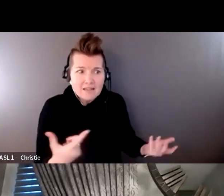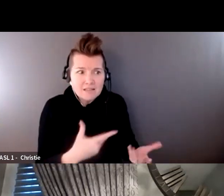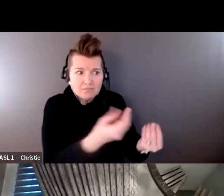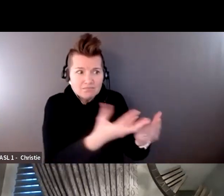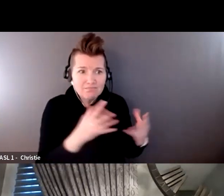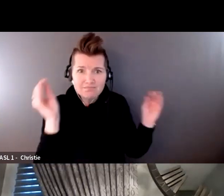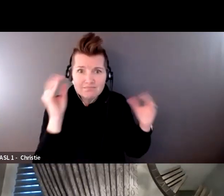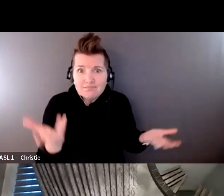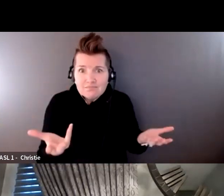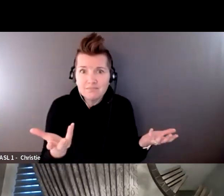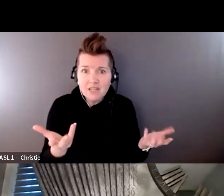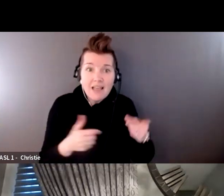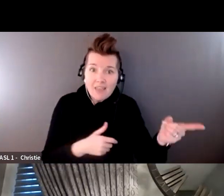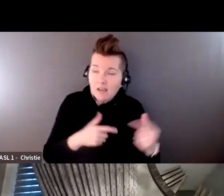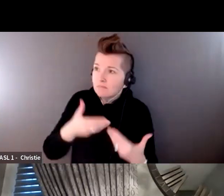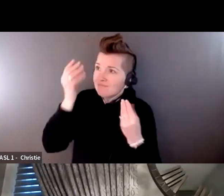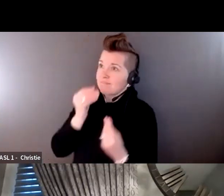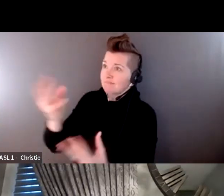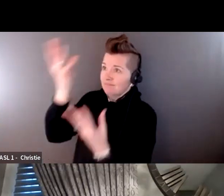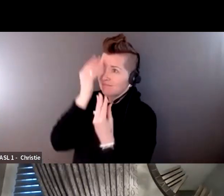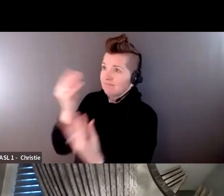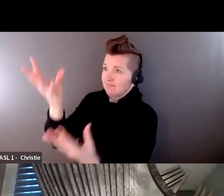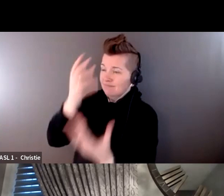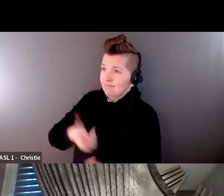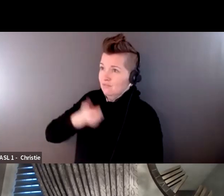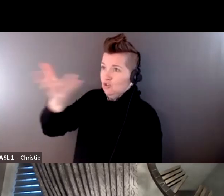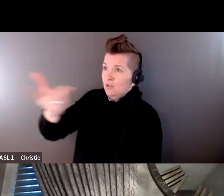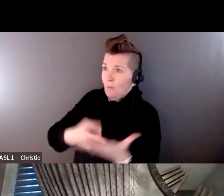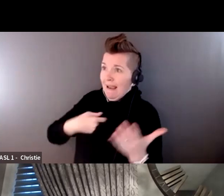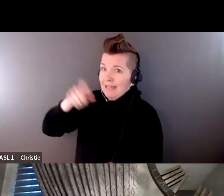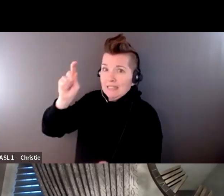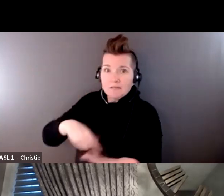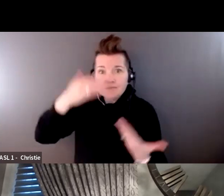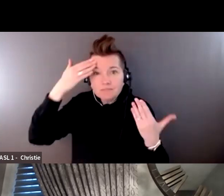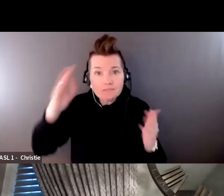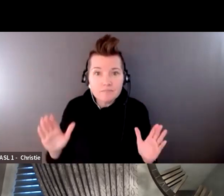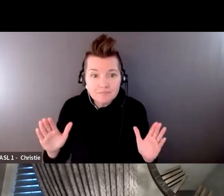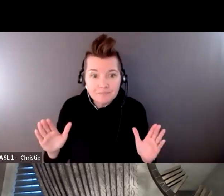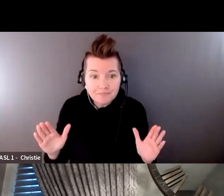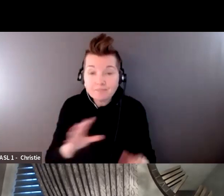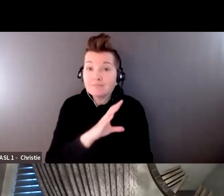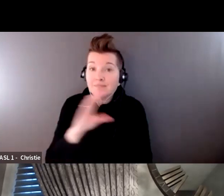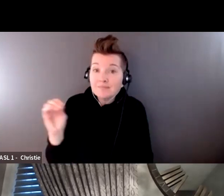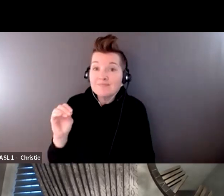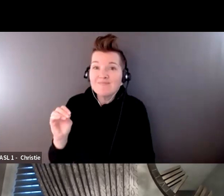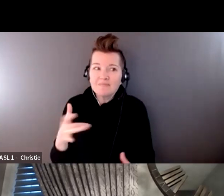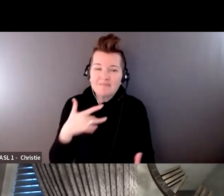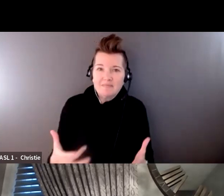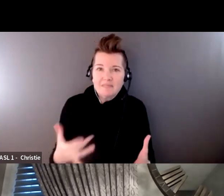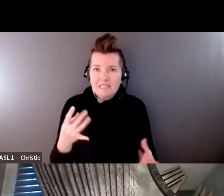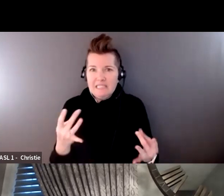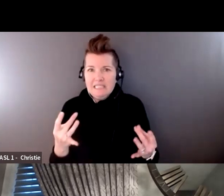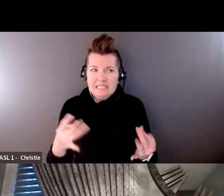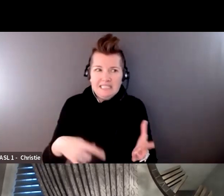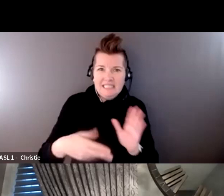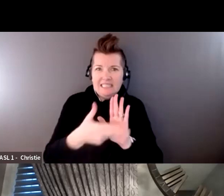how to explain and how to share what your needs are. The other thing too is because it's so stigmatized, a lot of our participants just did not want